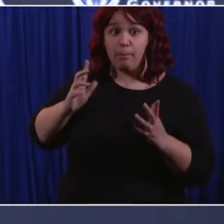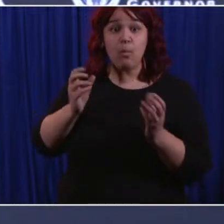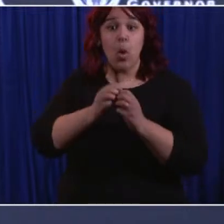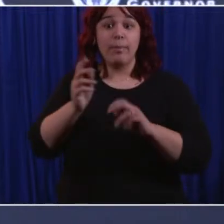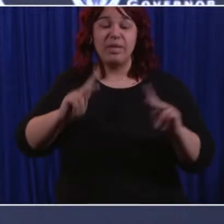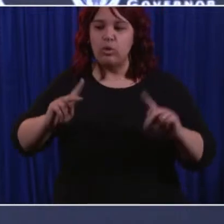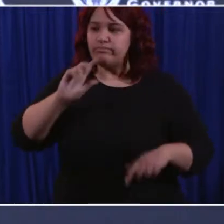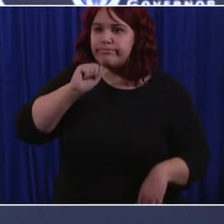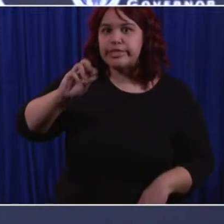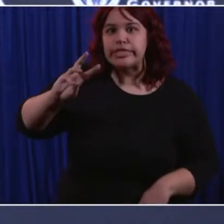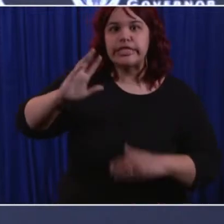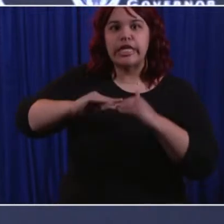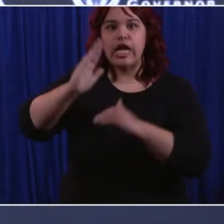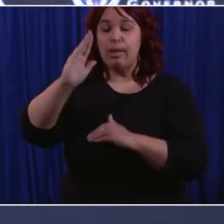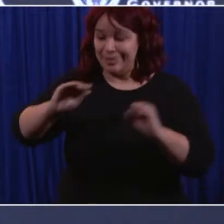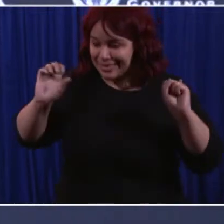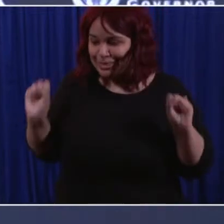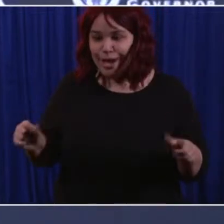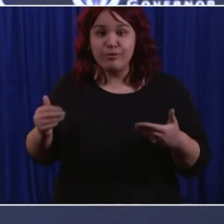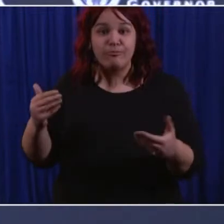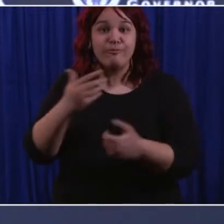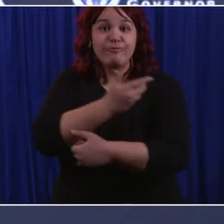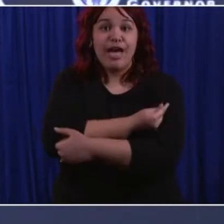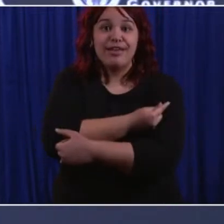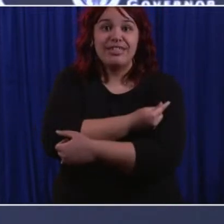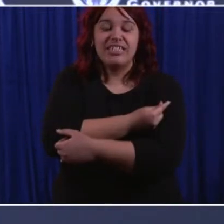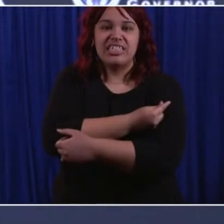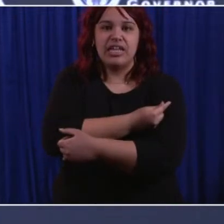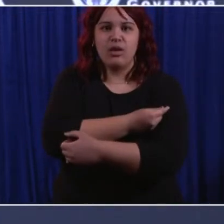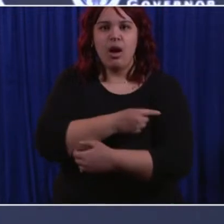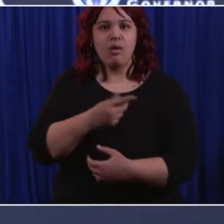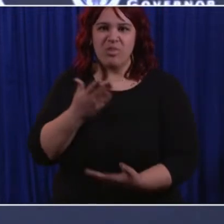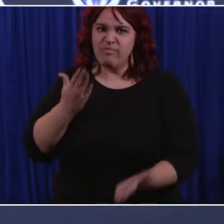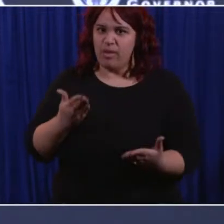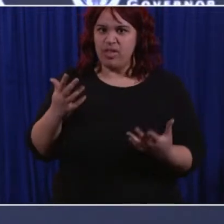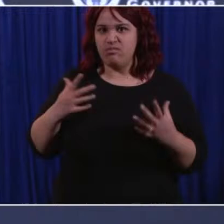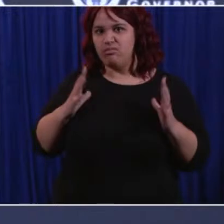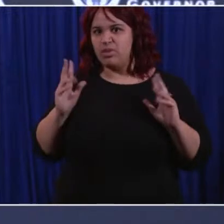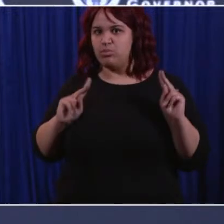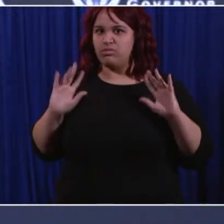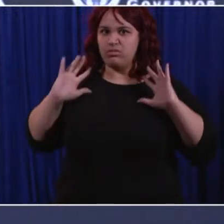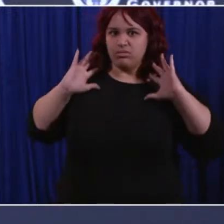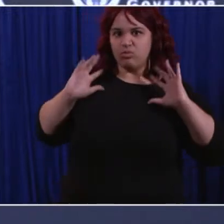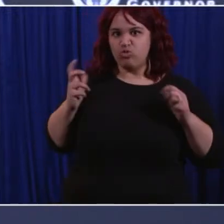scenario where we lack enough people to take the shots, but have enough shots for everyone?